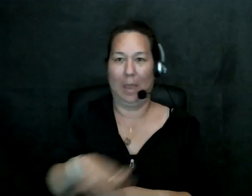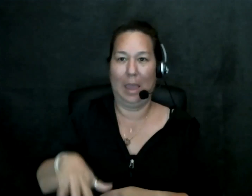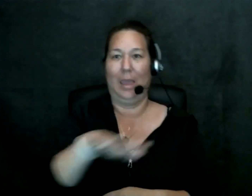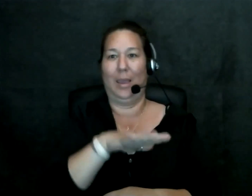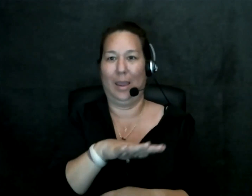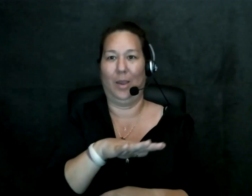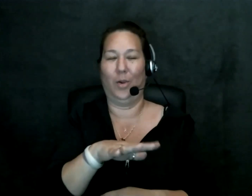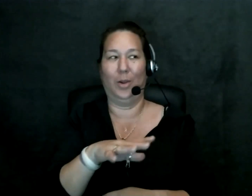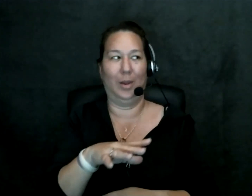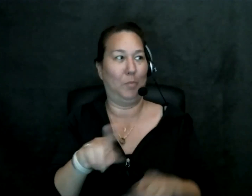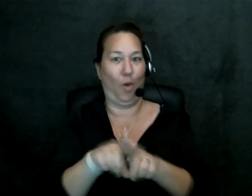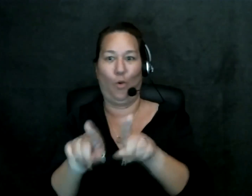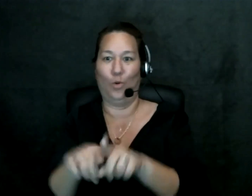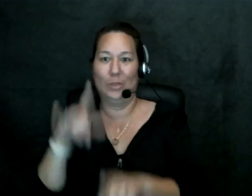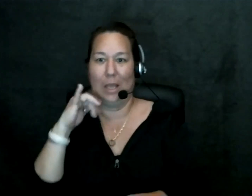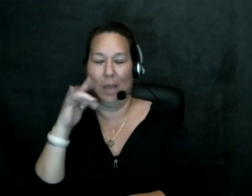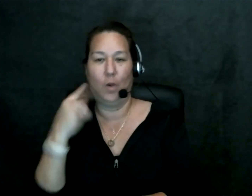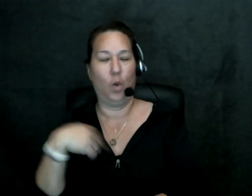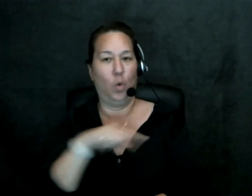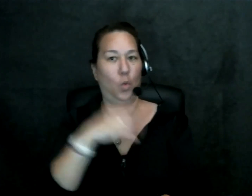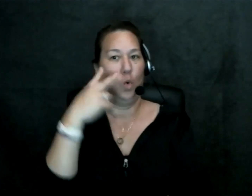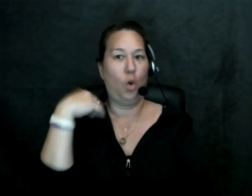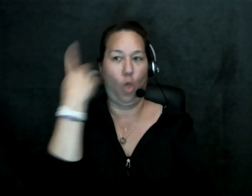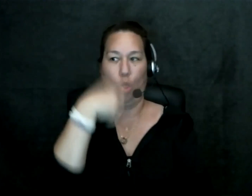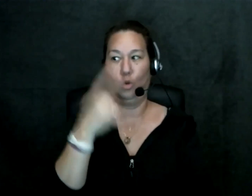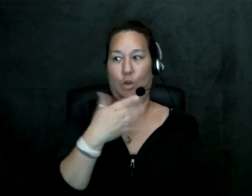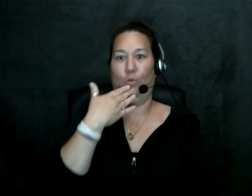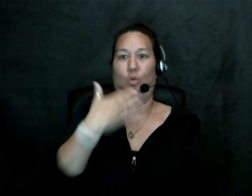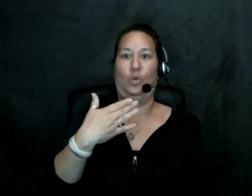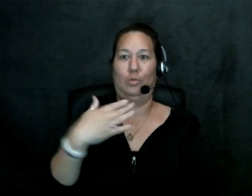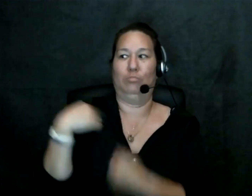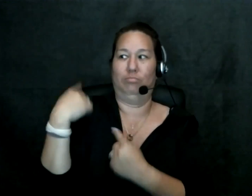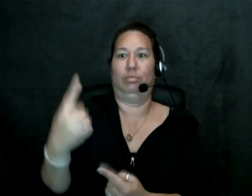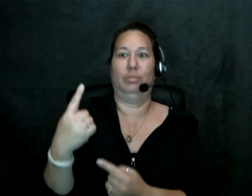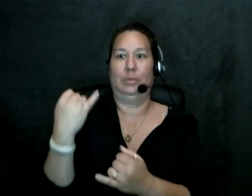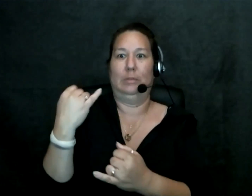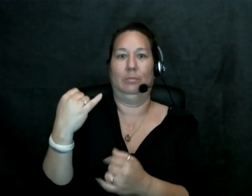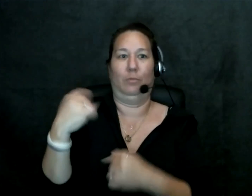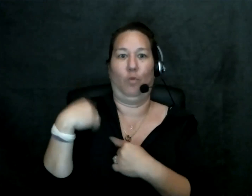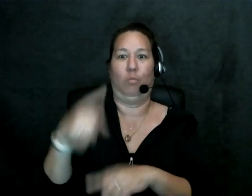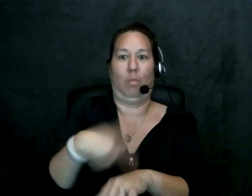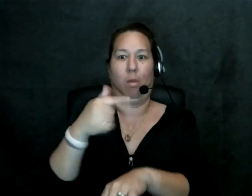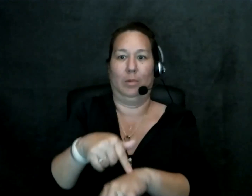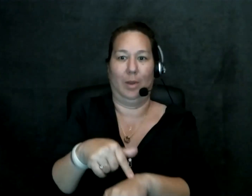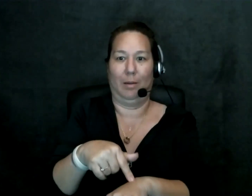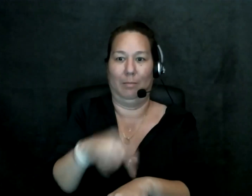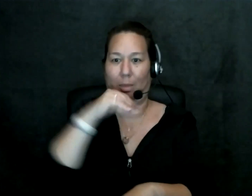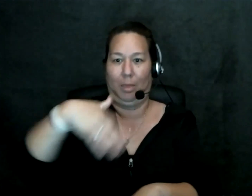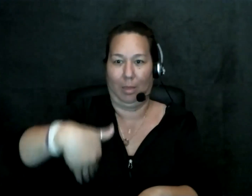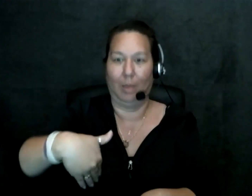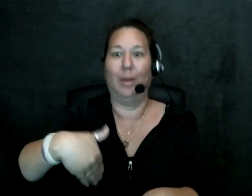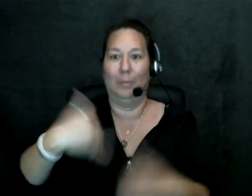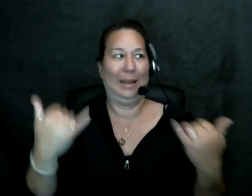better than we have in a long time. However, as we've been saying throughout this presentation,